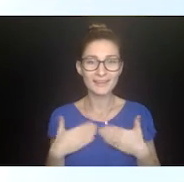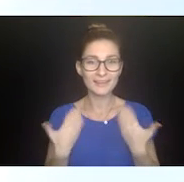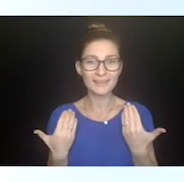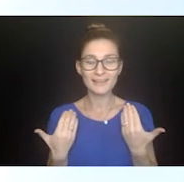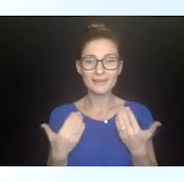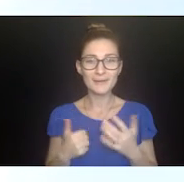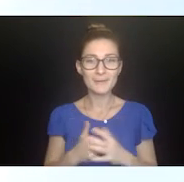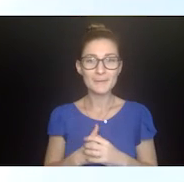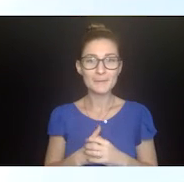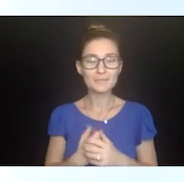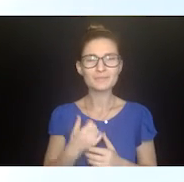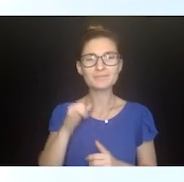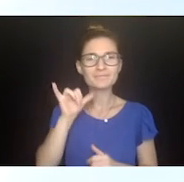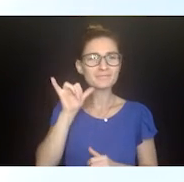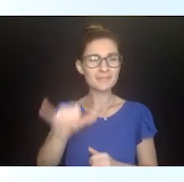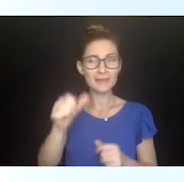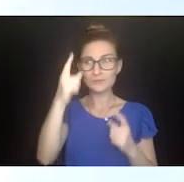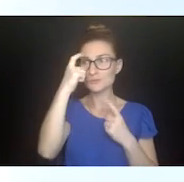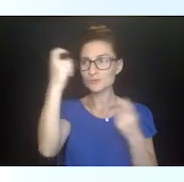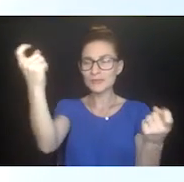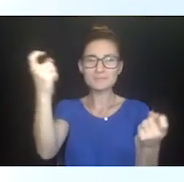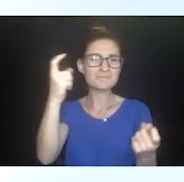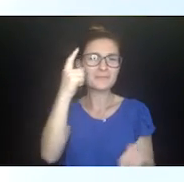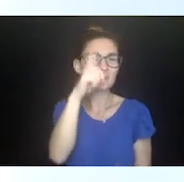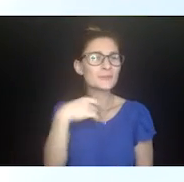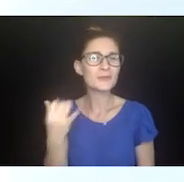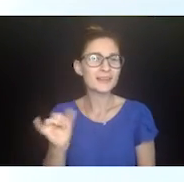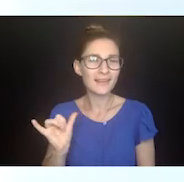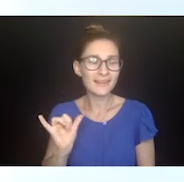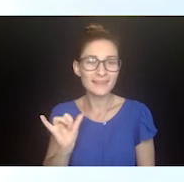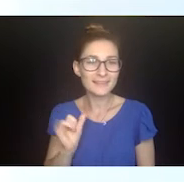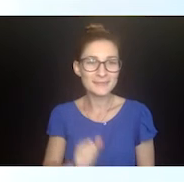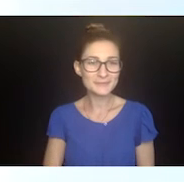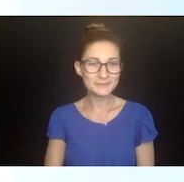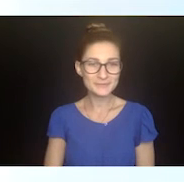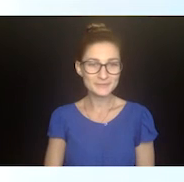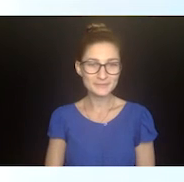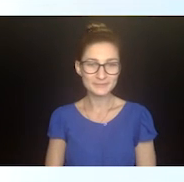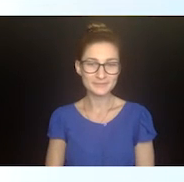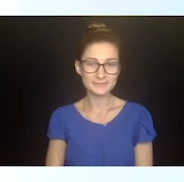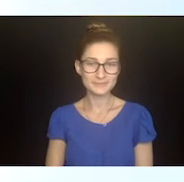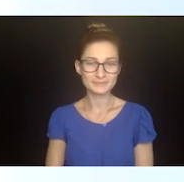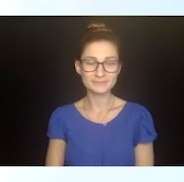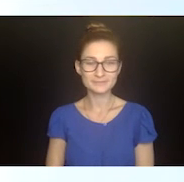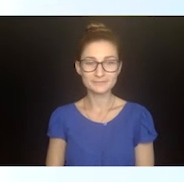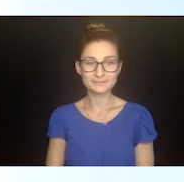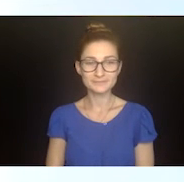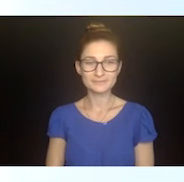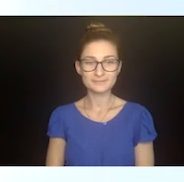imagine. How would those dreams be? What would they look like?